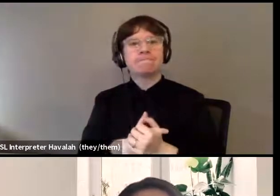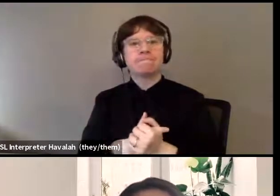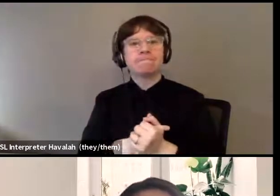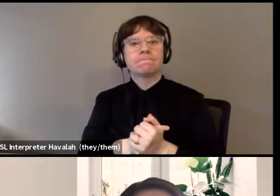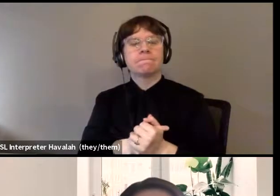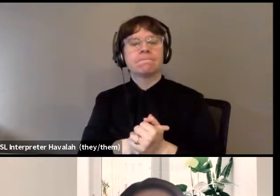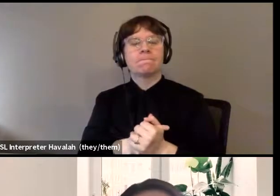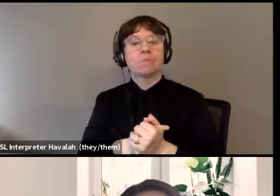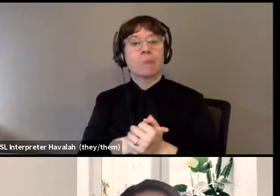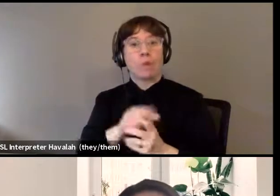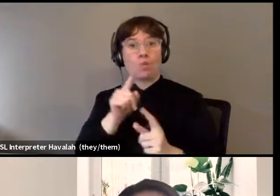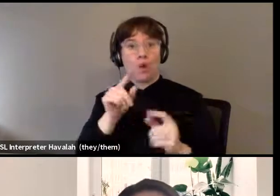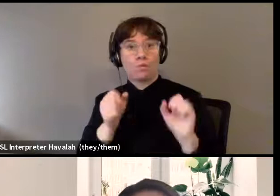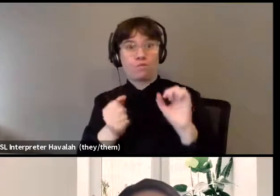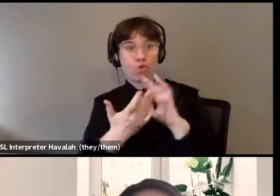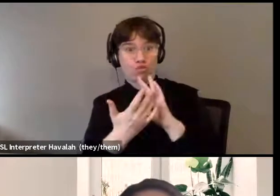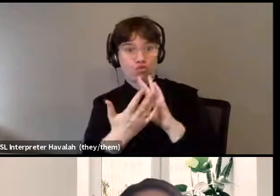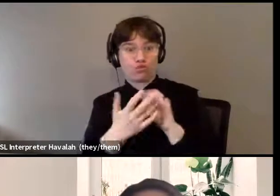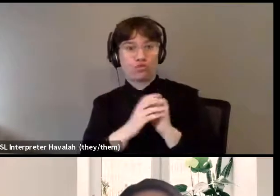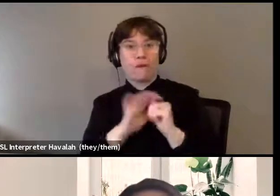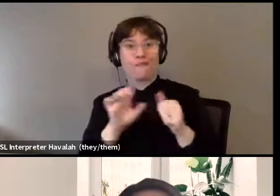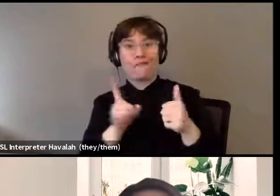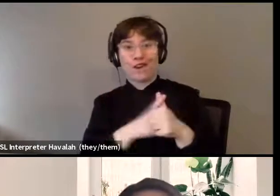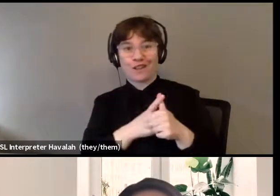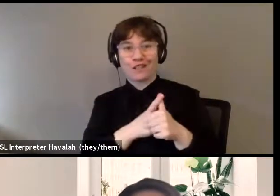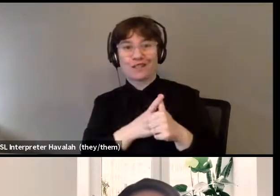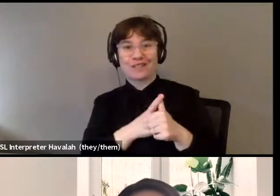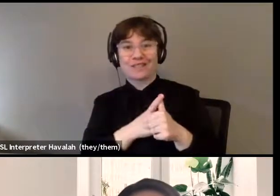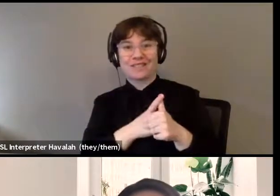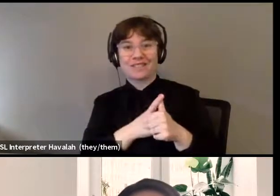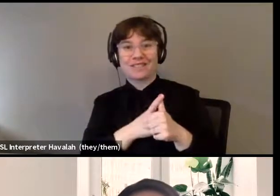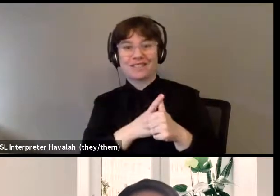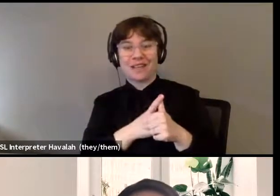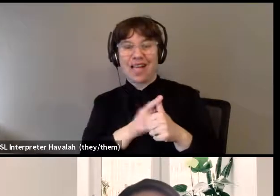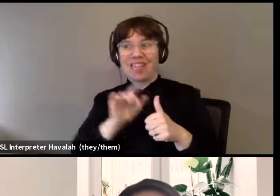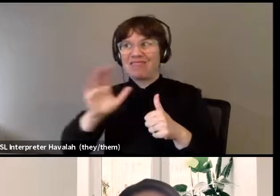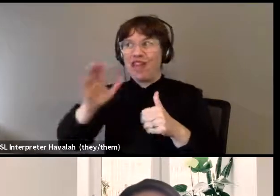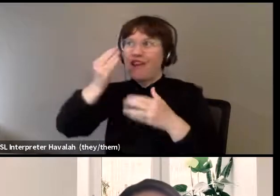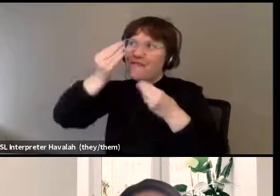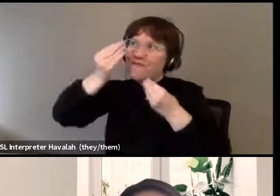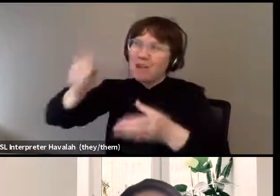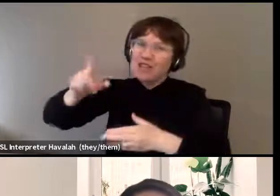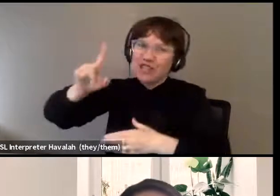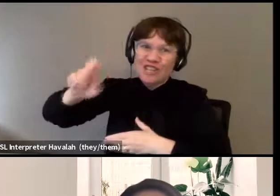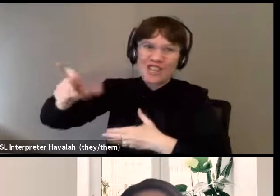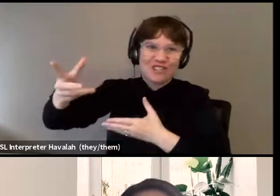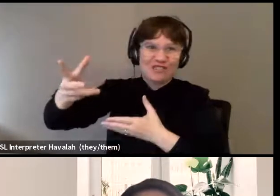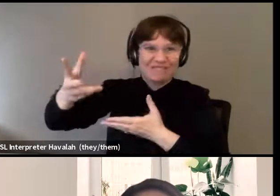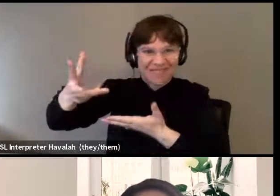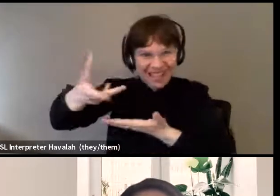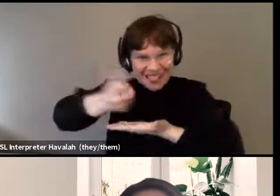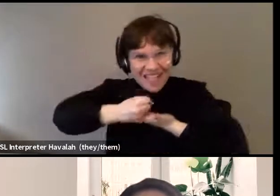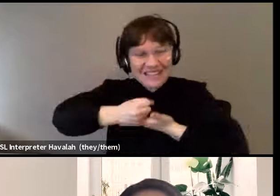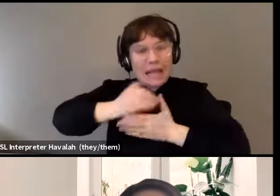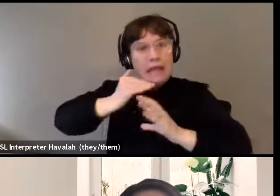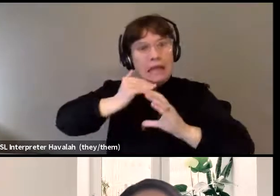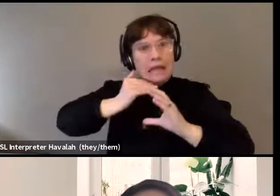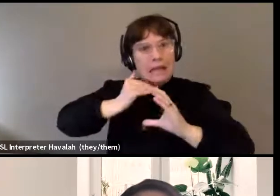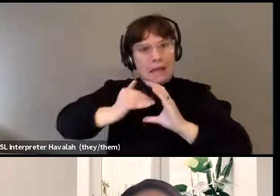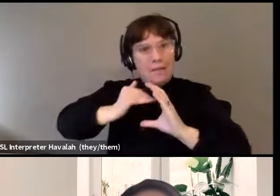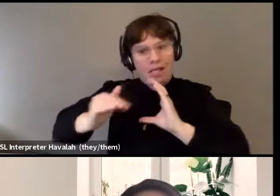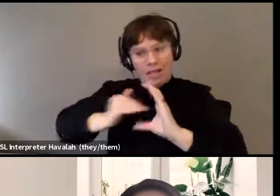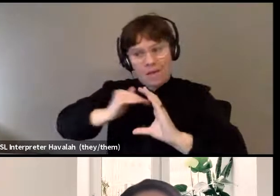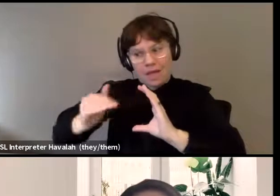one of the ways we do that is first, you have to get your customers' information. So we've been really good about collecting emails.